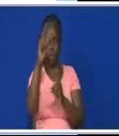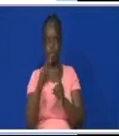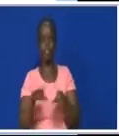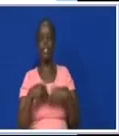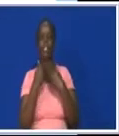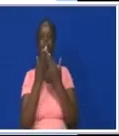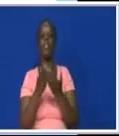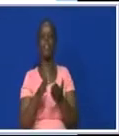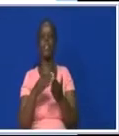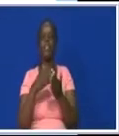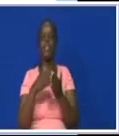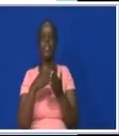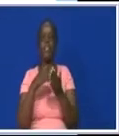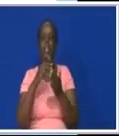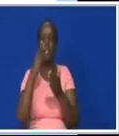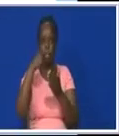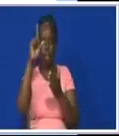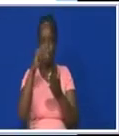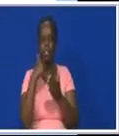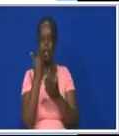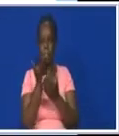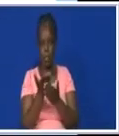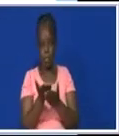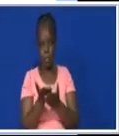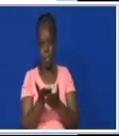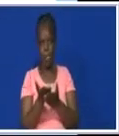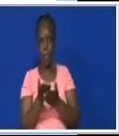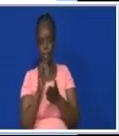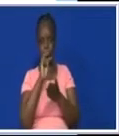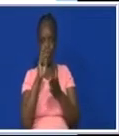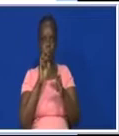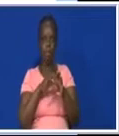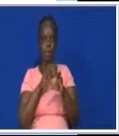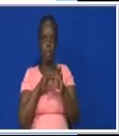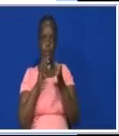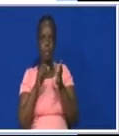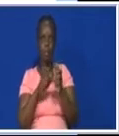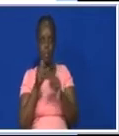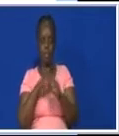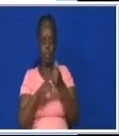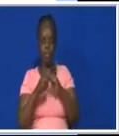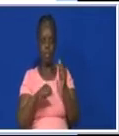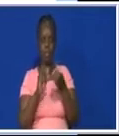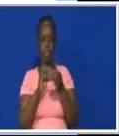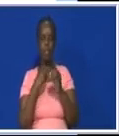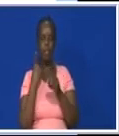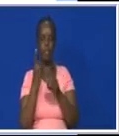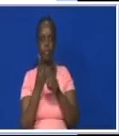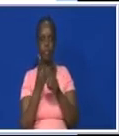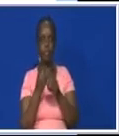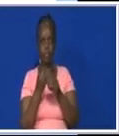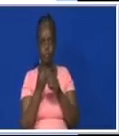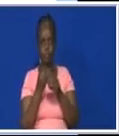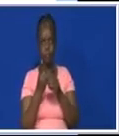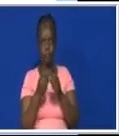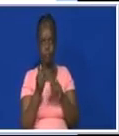give the most appropriate solutions. Let's look at our activity number 1.